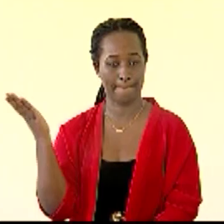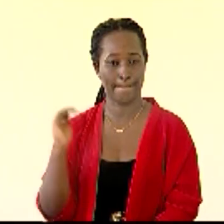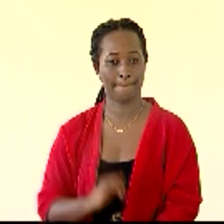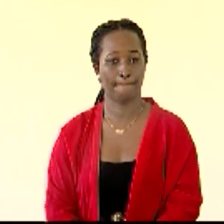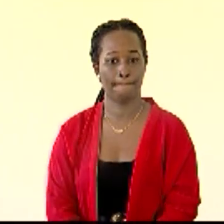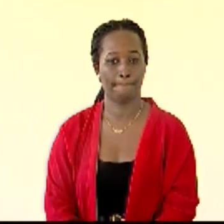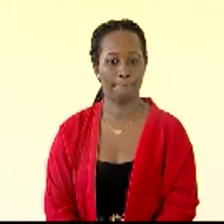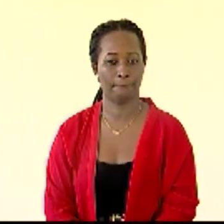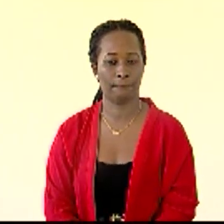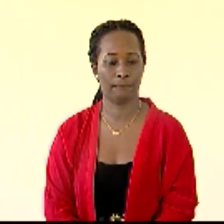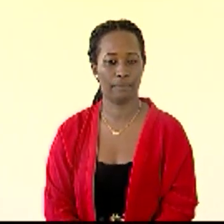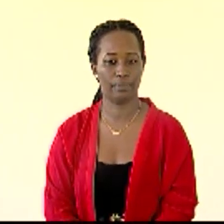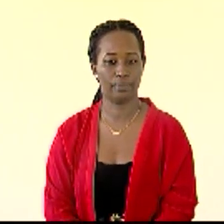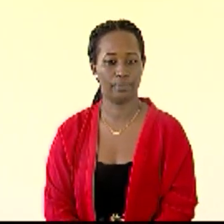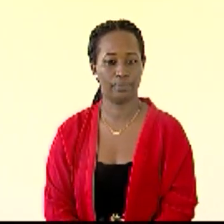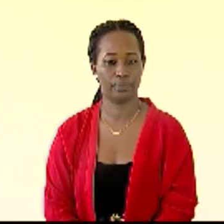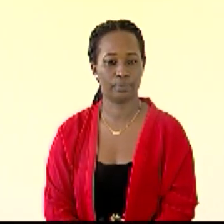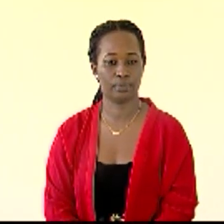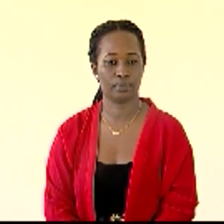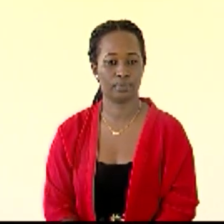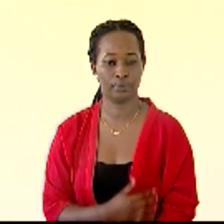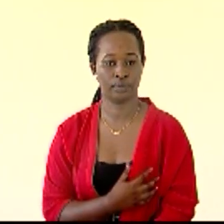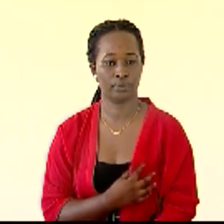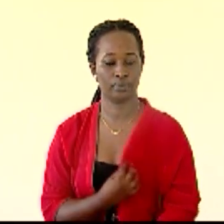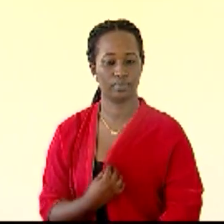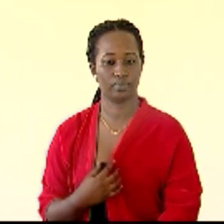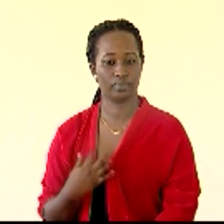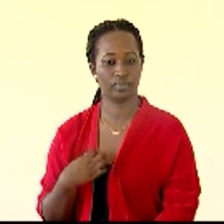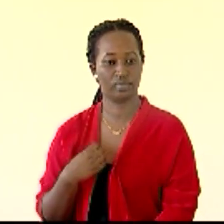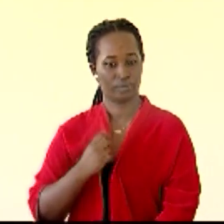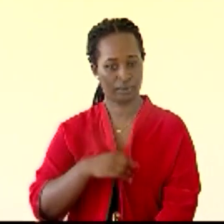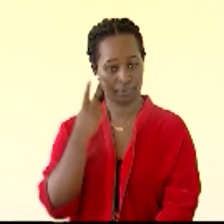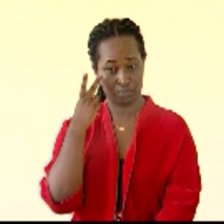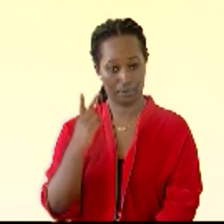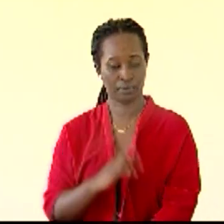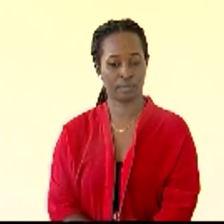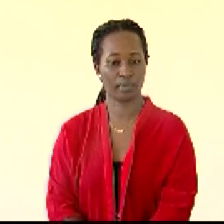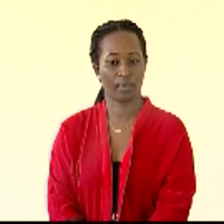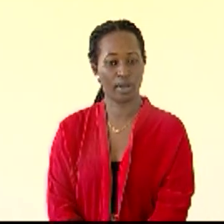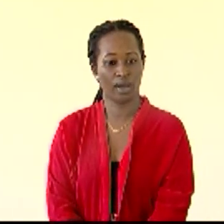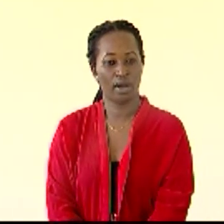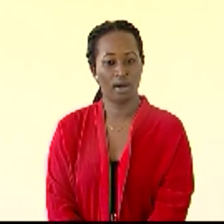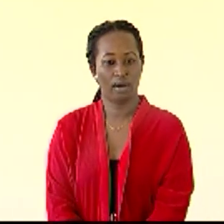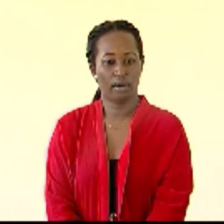to pay close attention and check this.